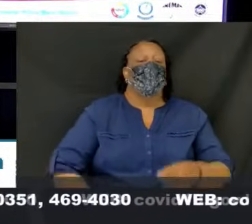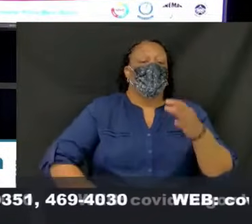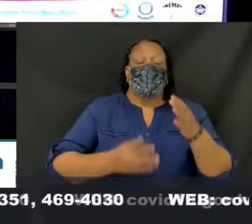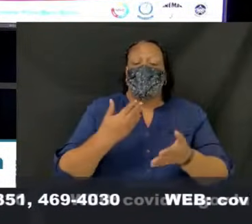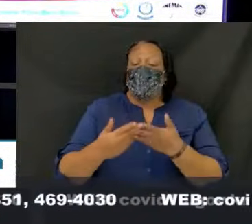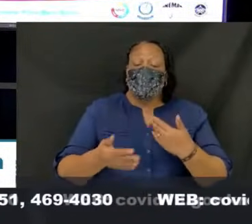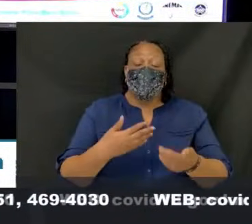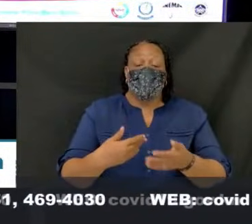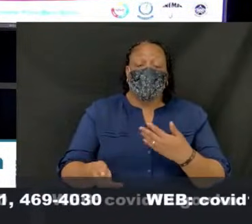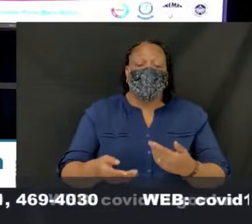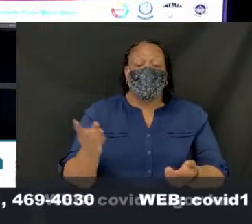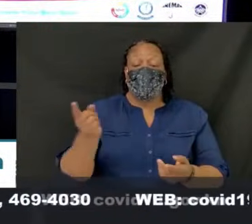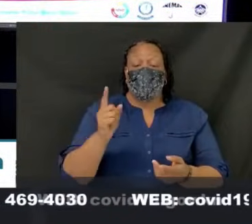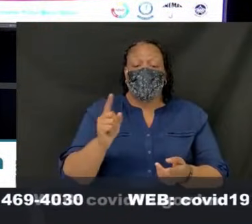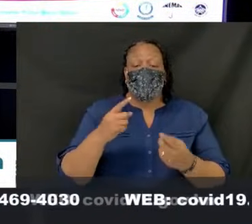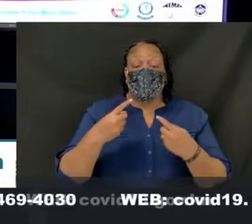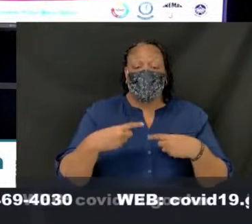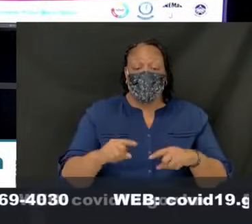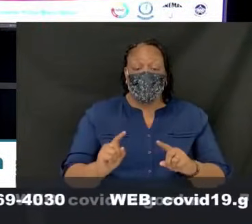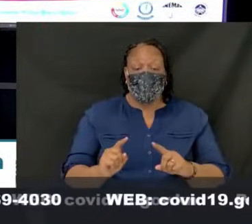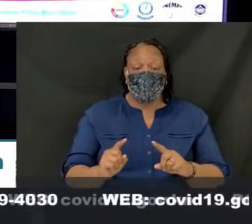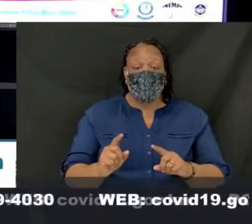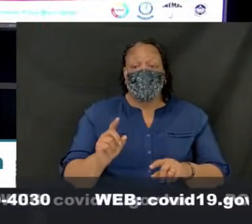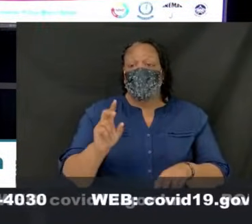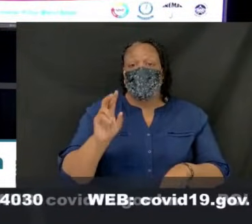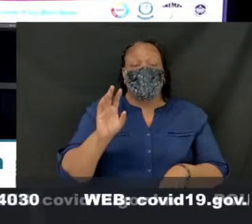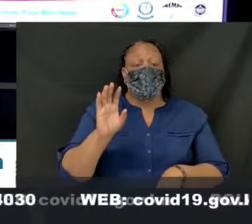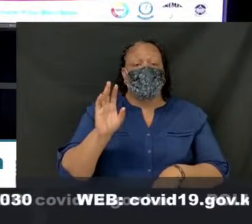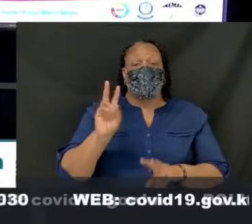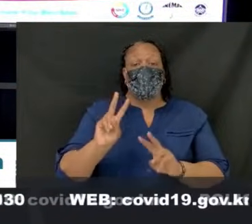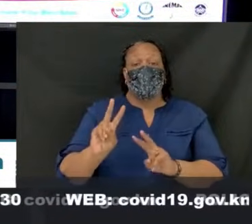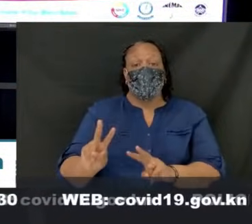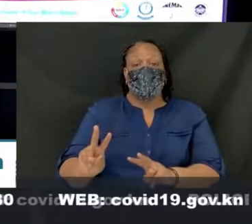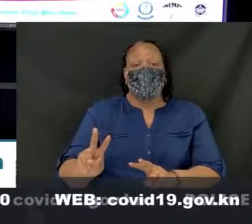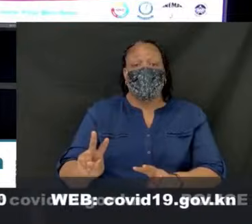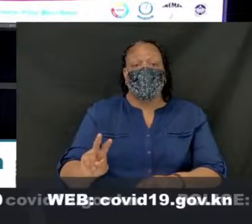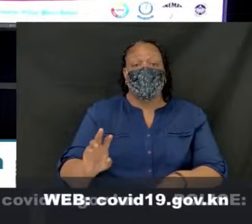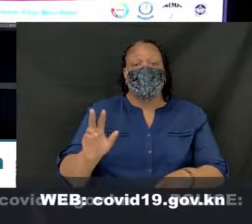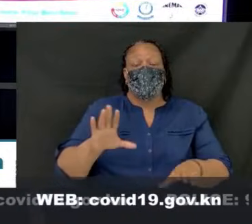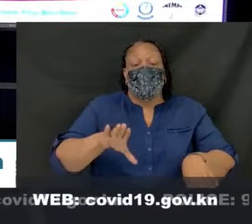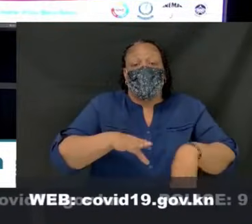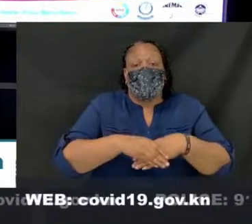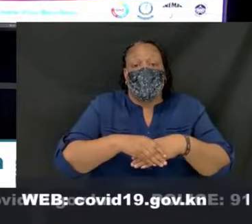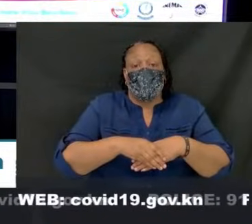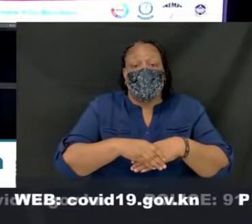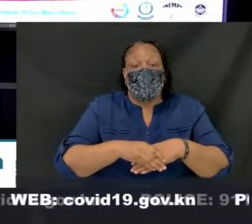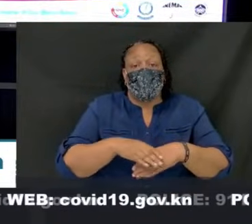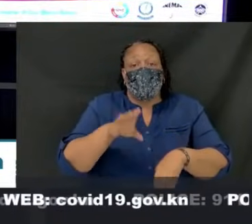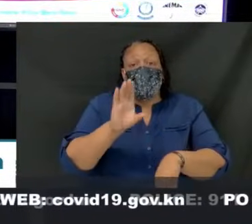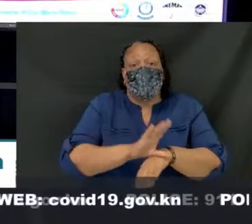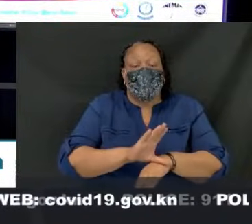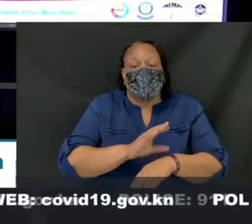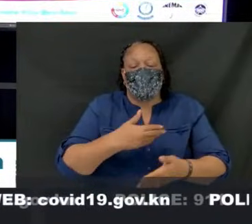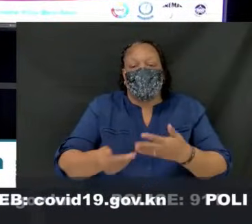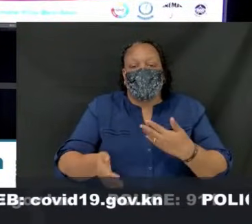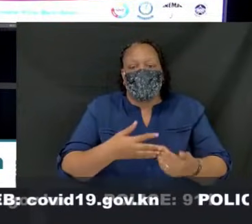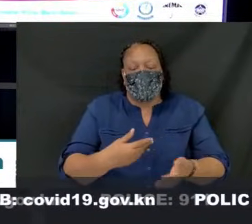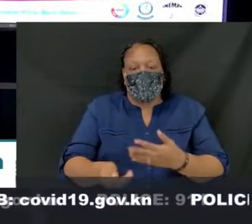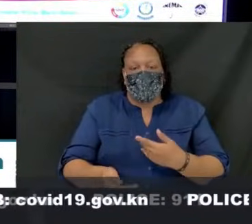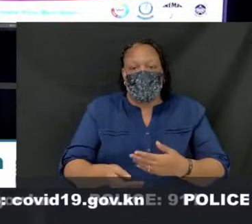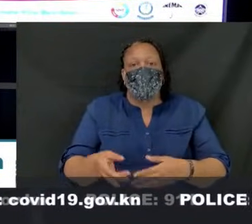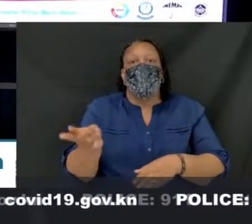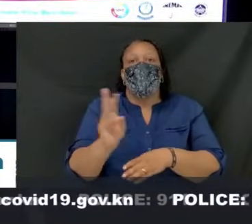what needs to be done, wearing your mask properly, hand sanitizing, properly social distance, then you should be able to attend most of